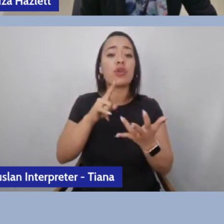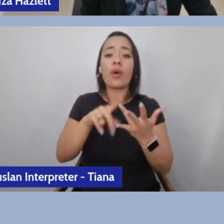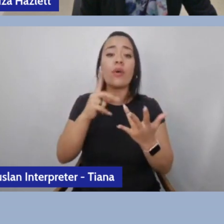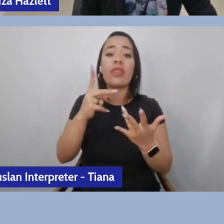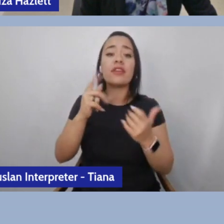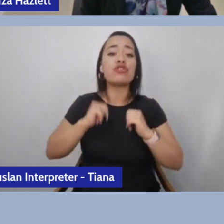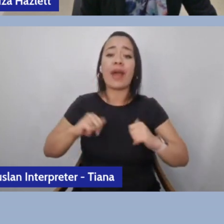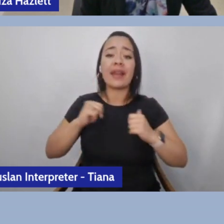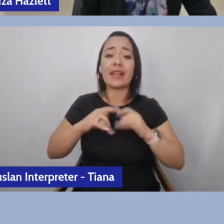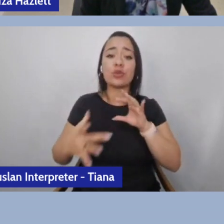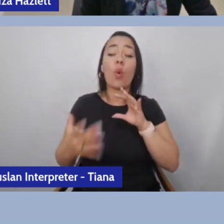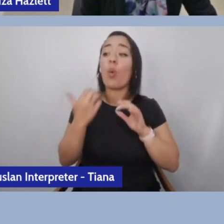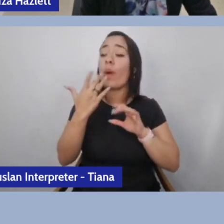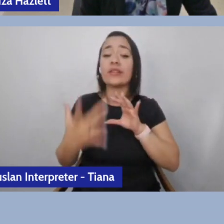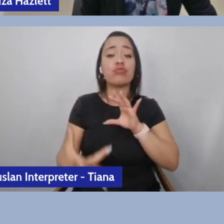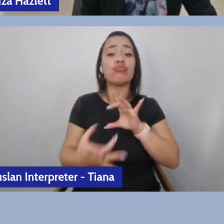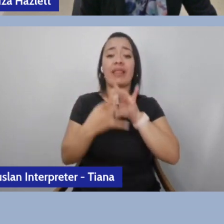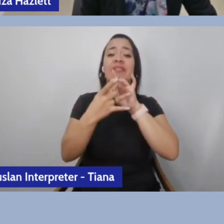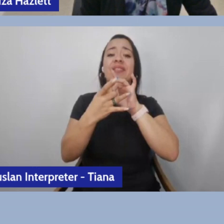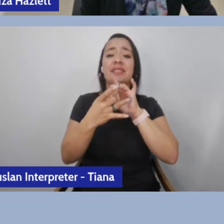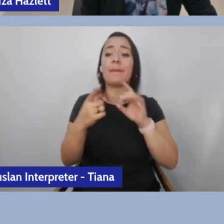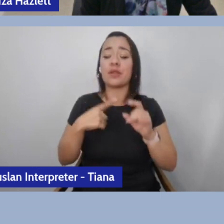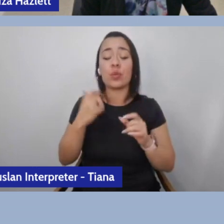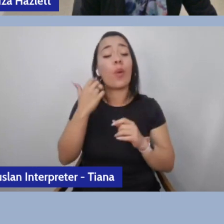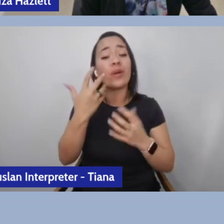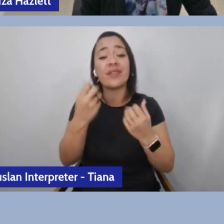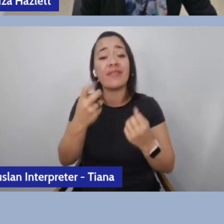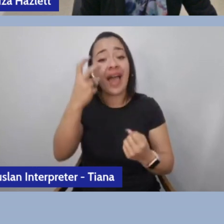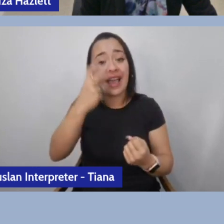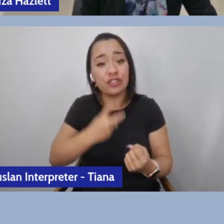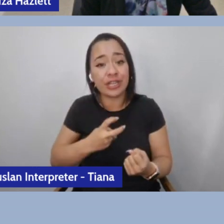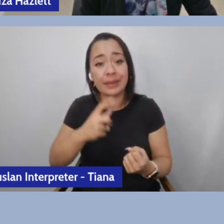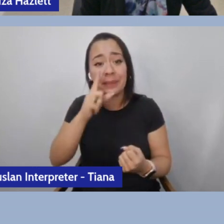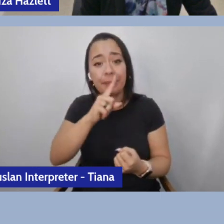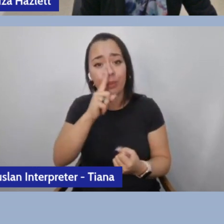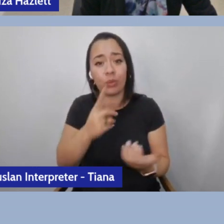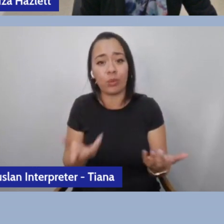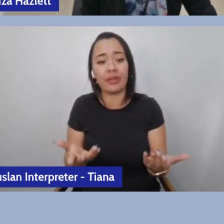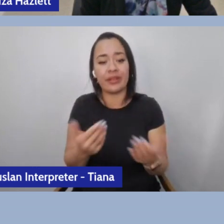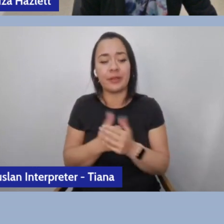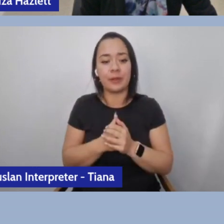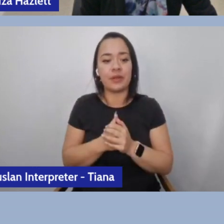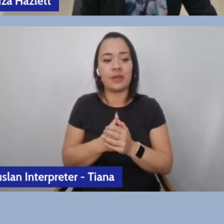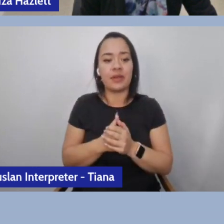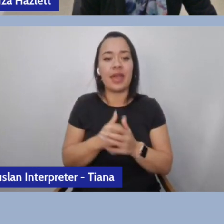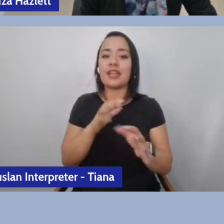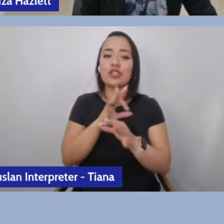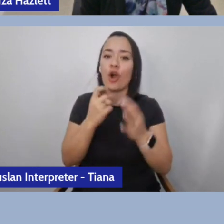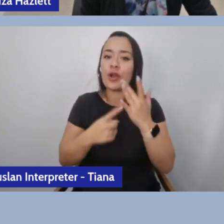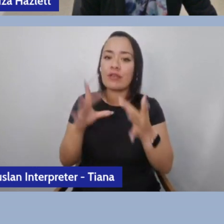degree all the time. And last but not least, it's not just relevant to, let's say,